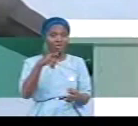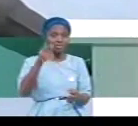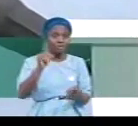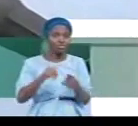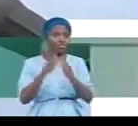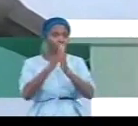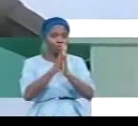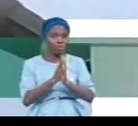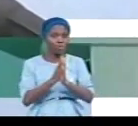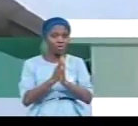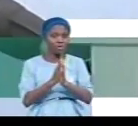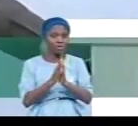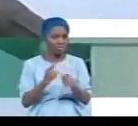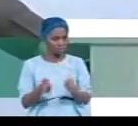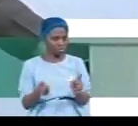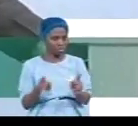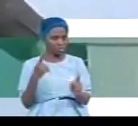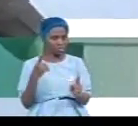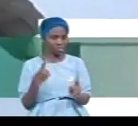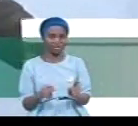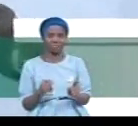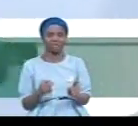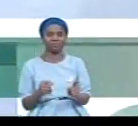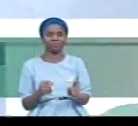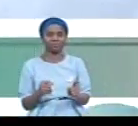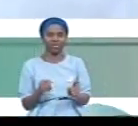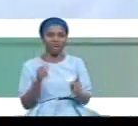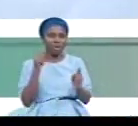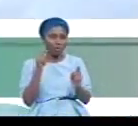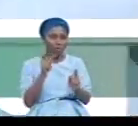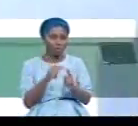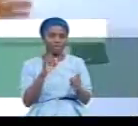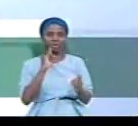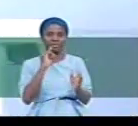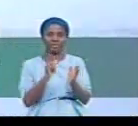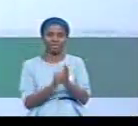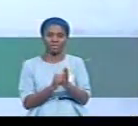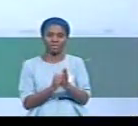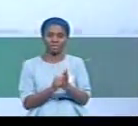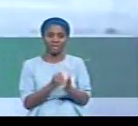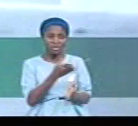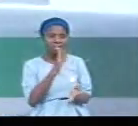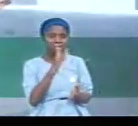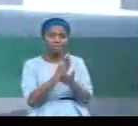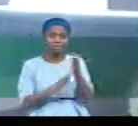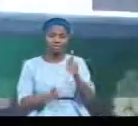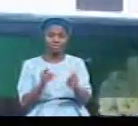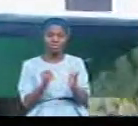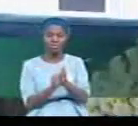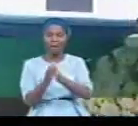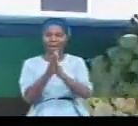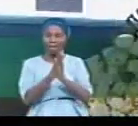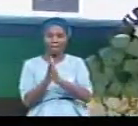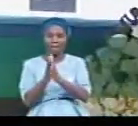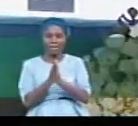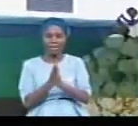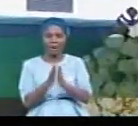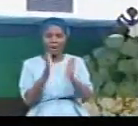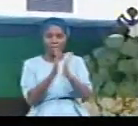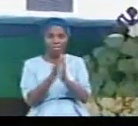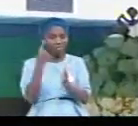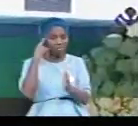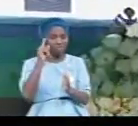the point is, there are people that pray, and they pray for 5 minutes, and